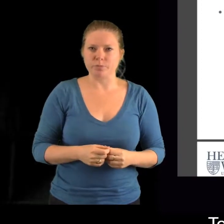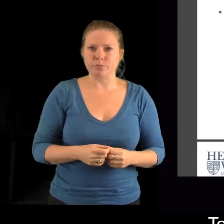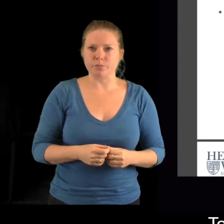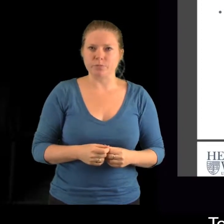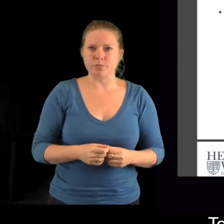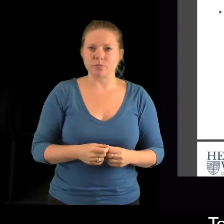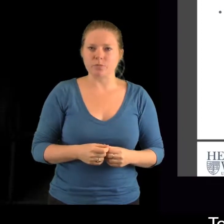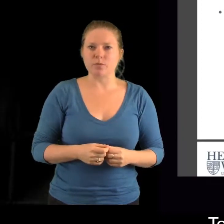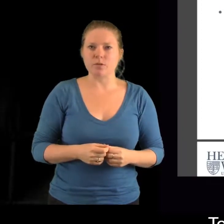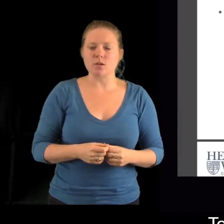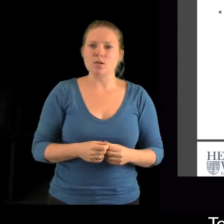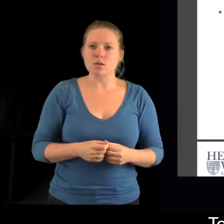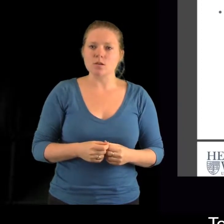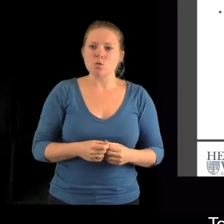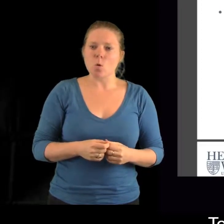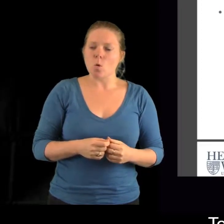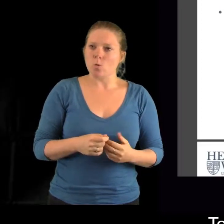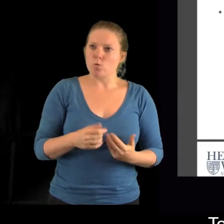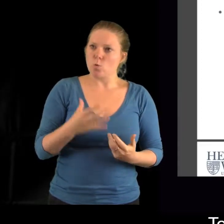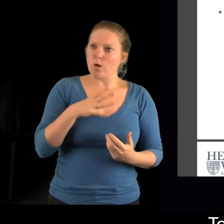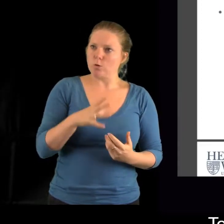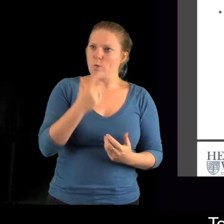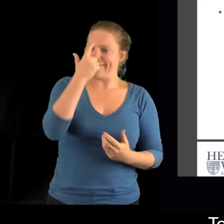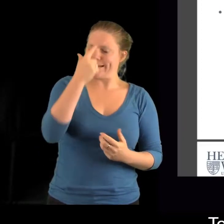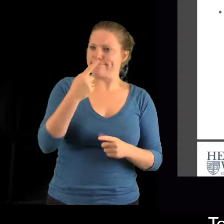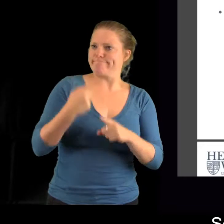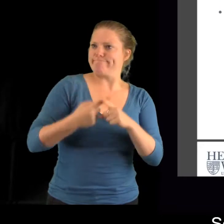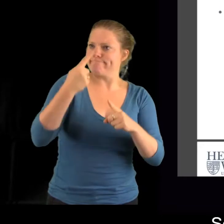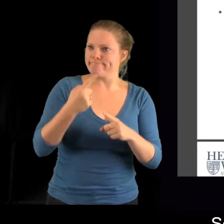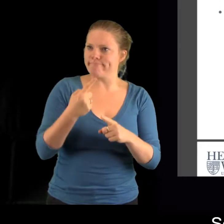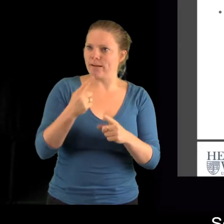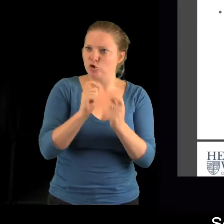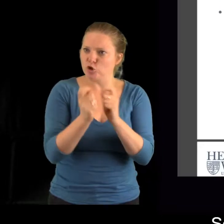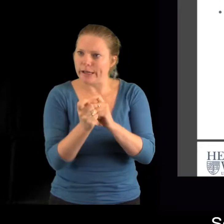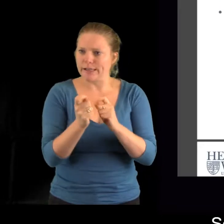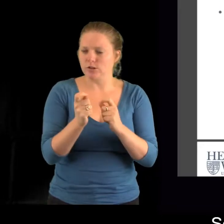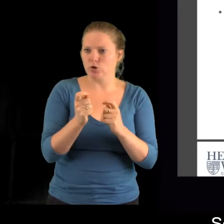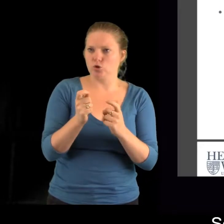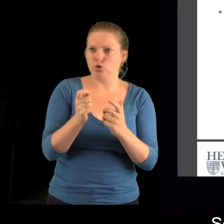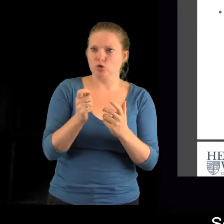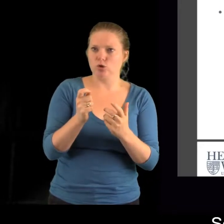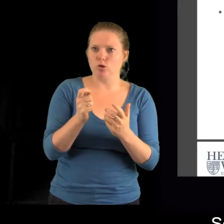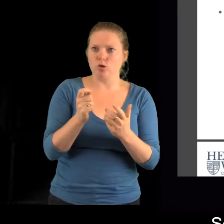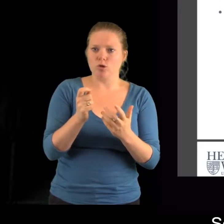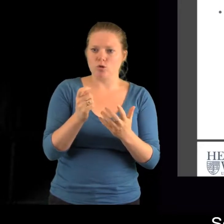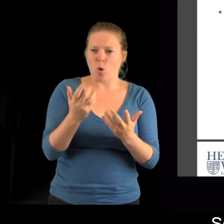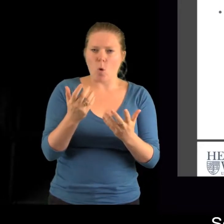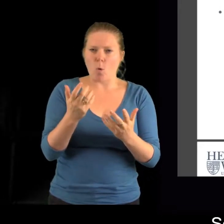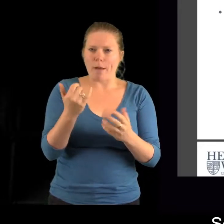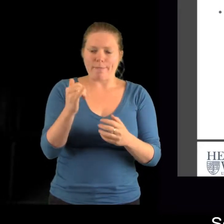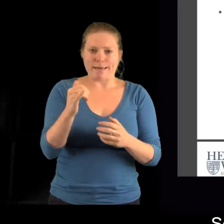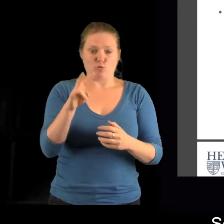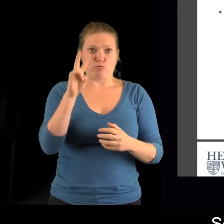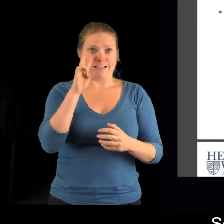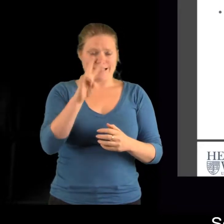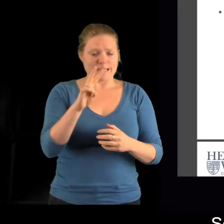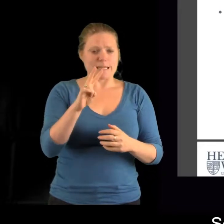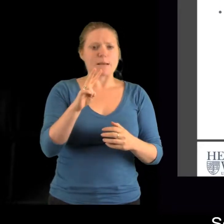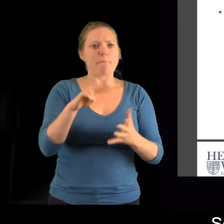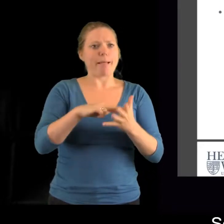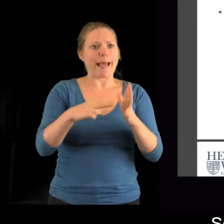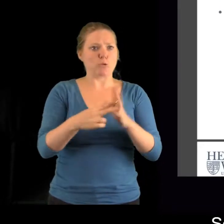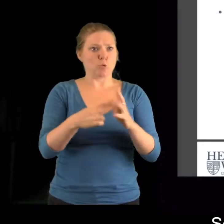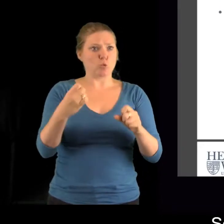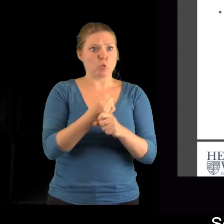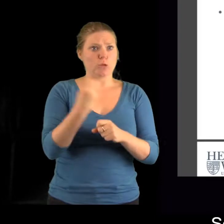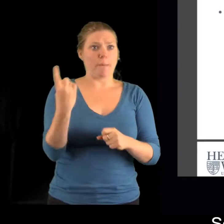to be able to improvise, to think on your feet, right? So we test our way of seeing a situation and we try to make the